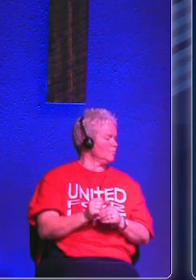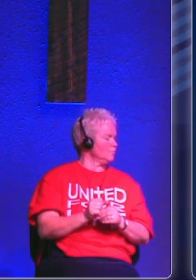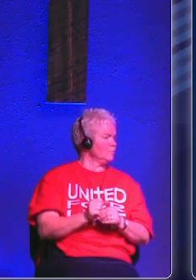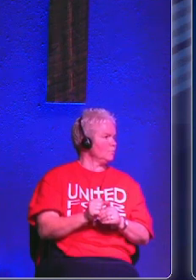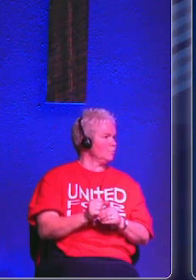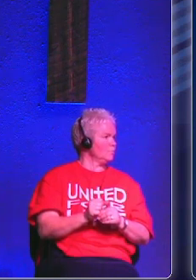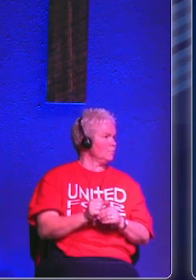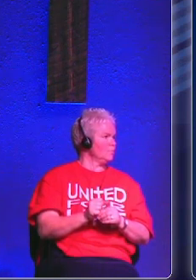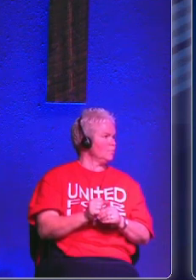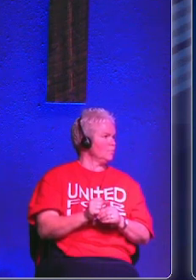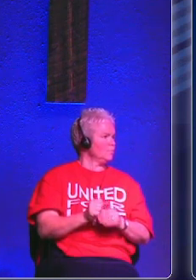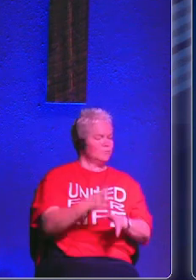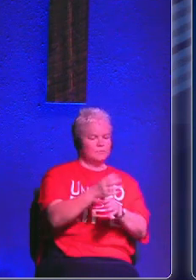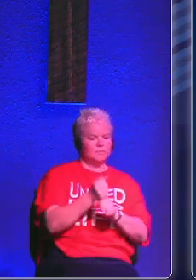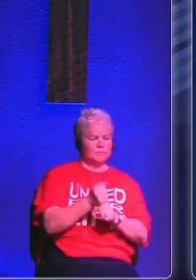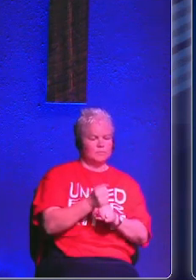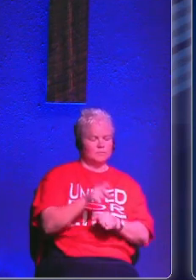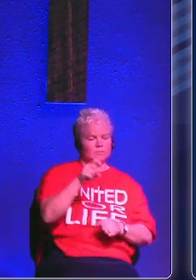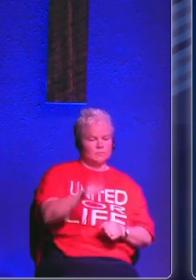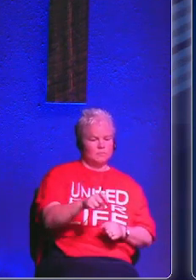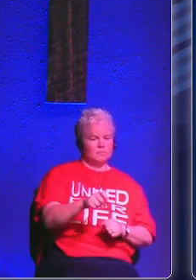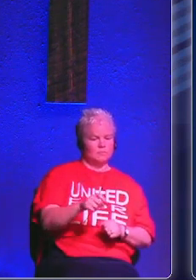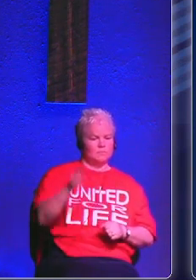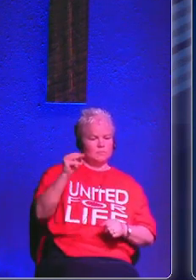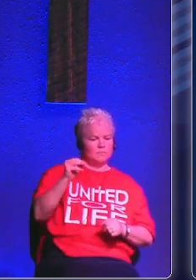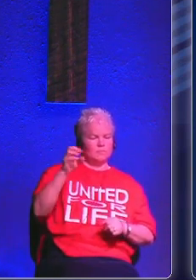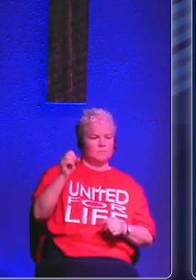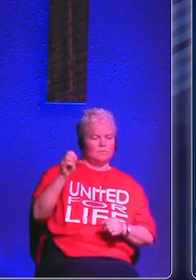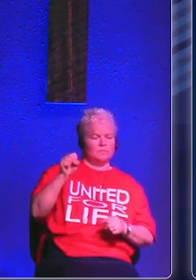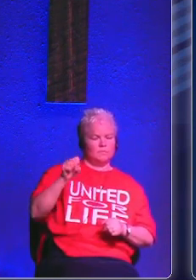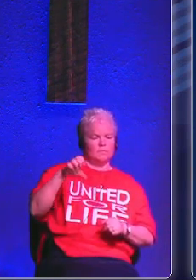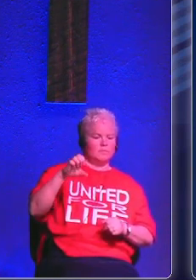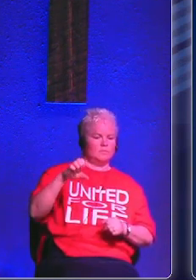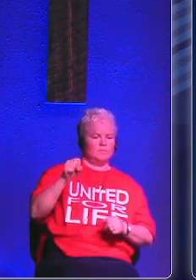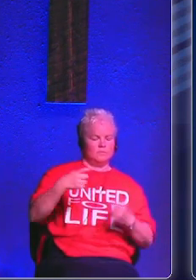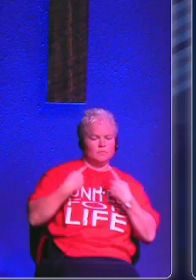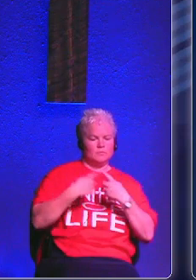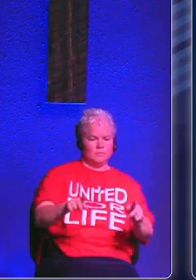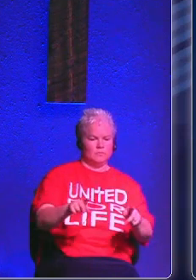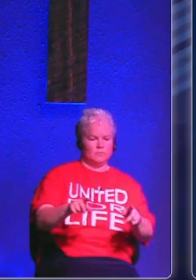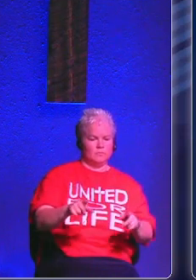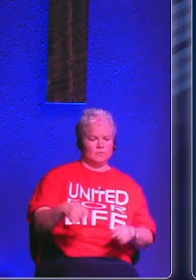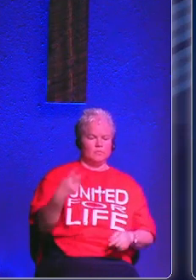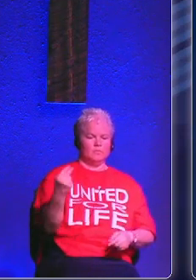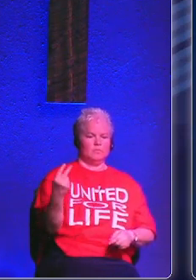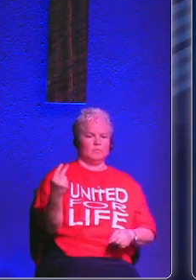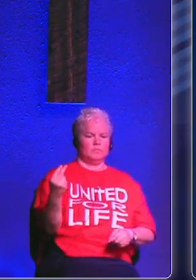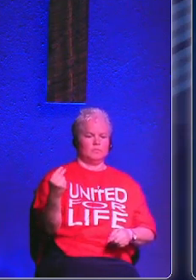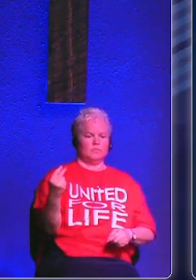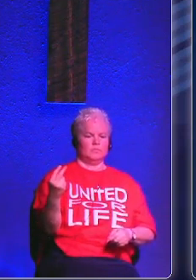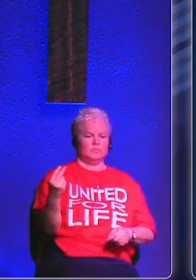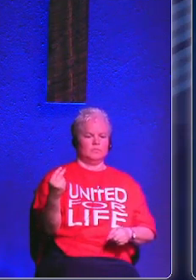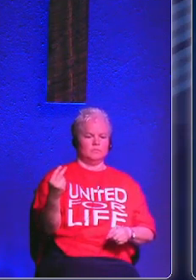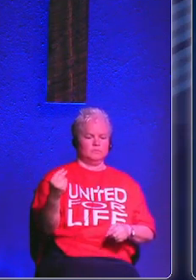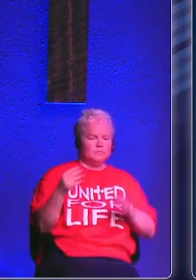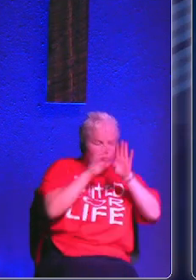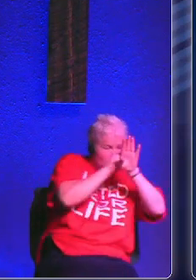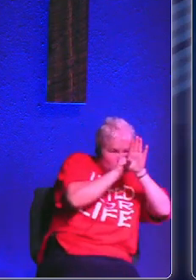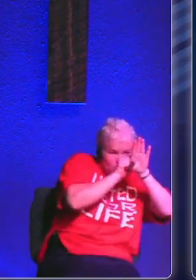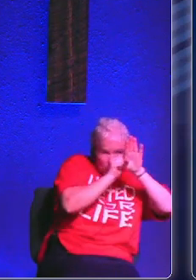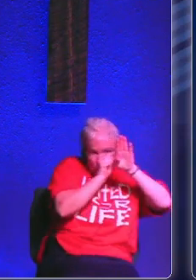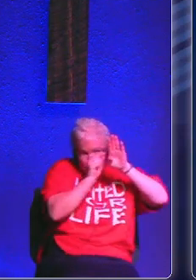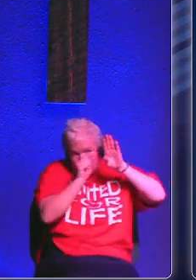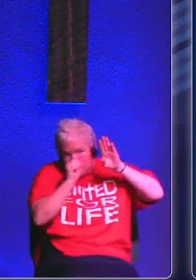there and they're like, well, we need to know what's going on. So Moses kind of agreed and he's like, okay, we'll send 12 spies. We're going to